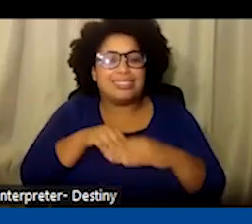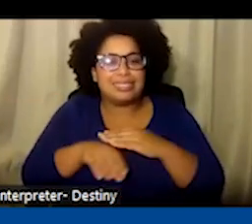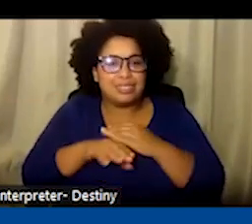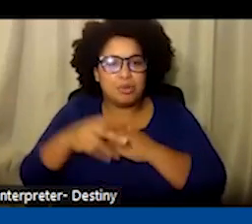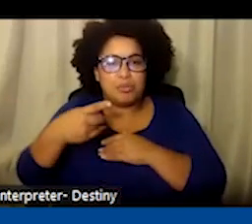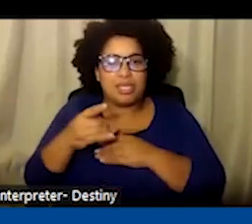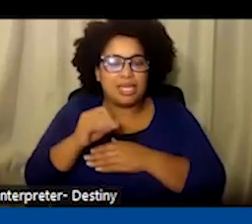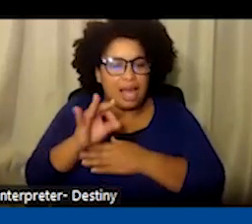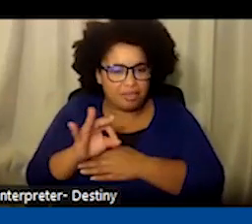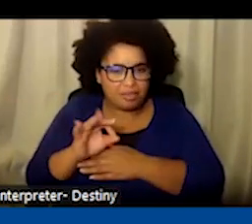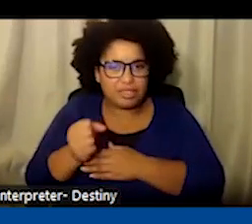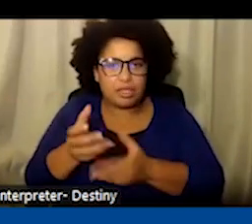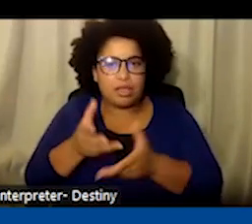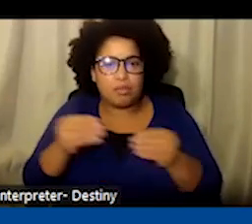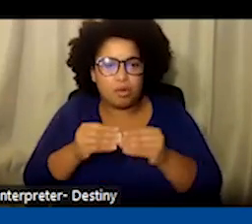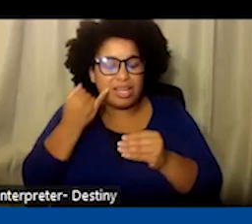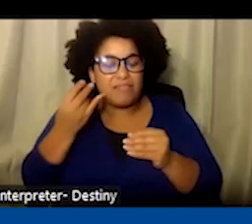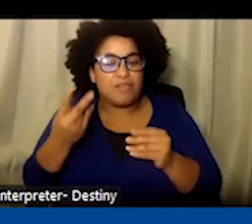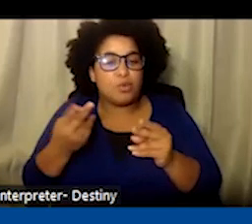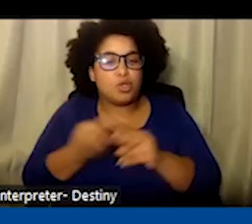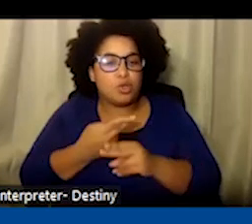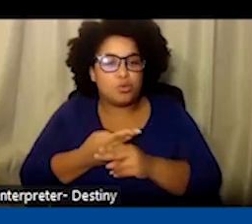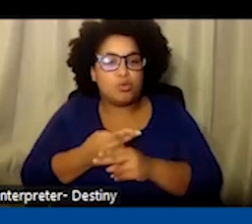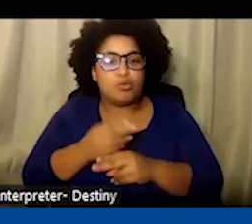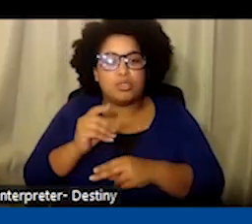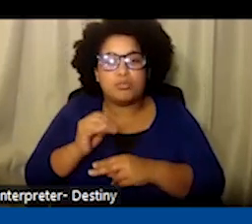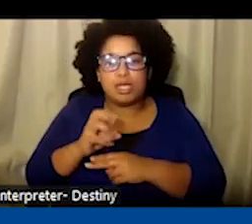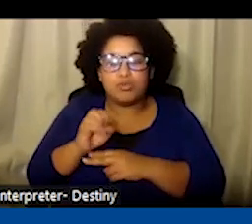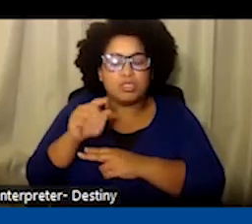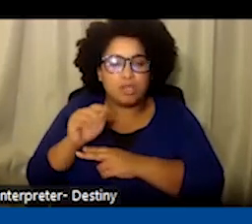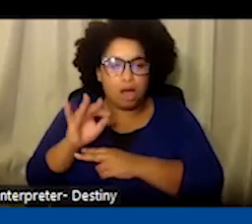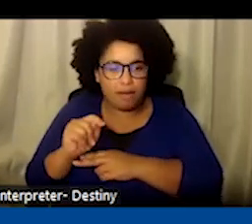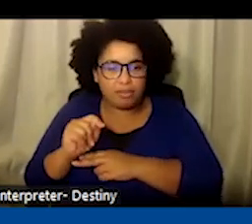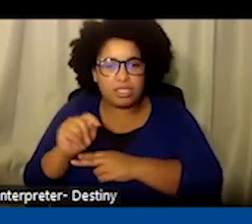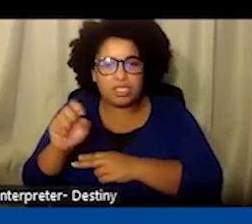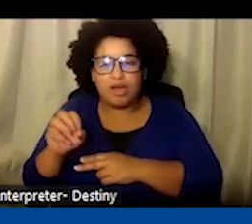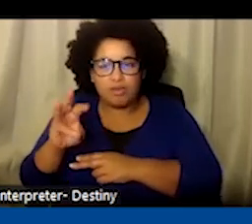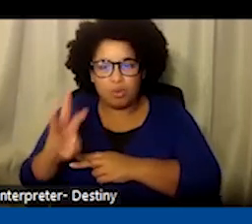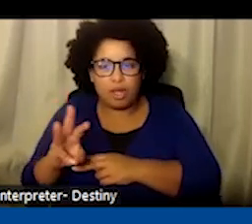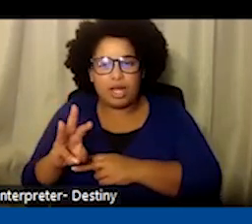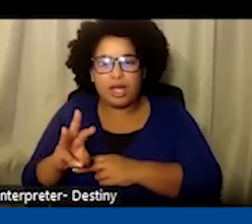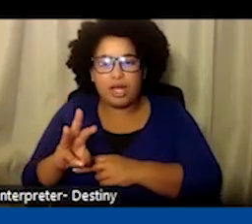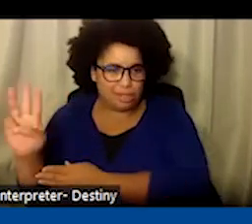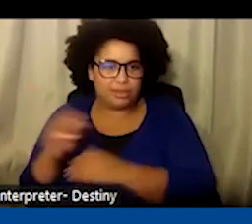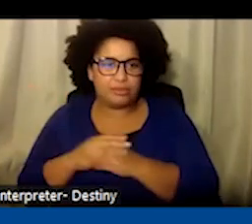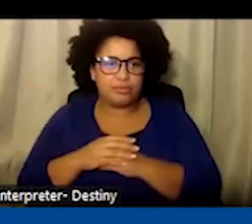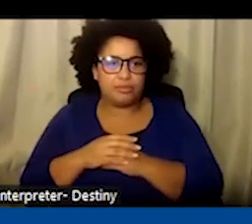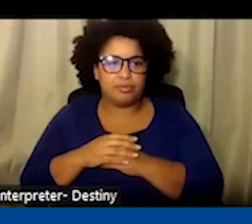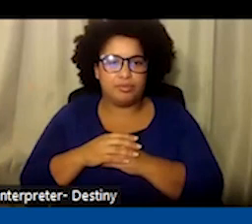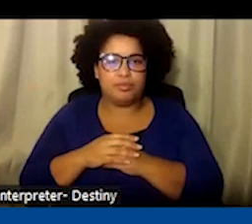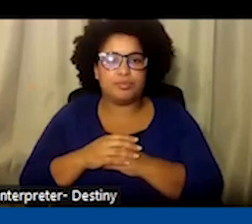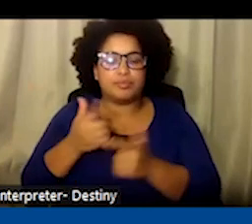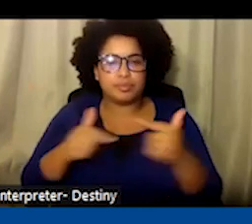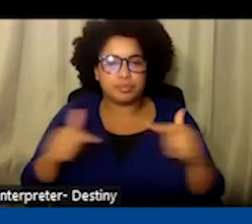more. If you use Microsoft software, you can find more information and step-by-step instructions on their website. Sign